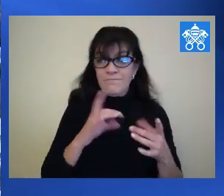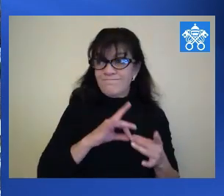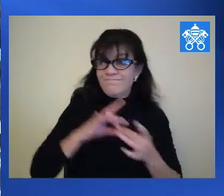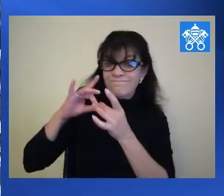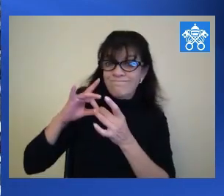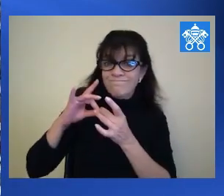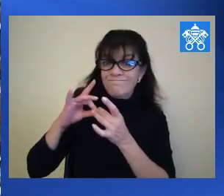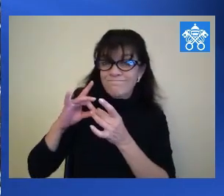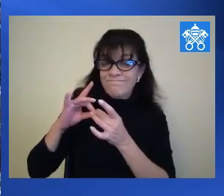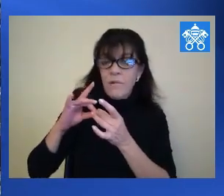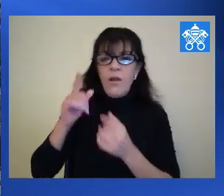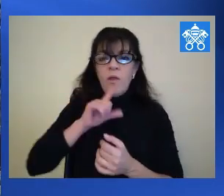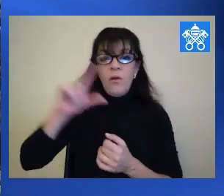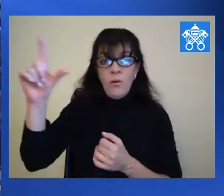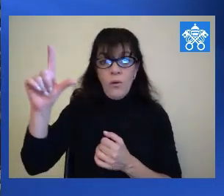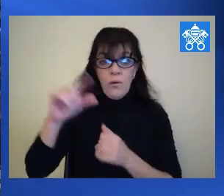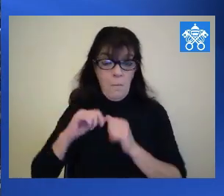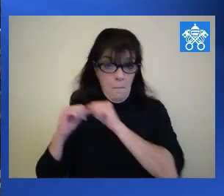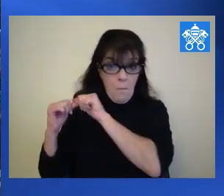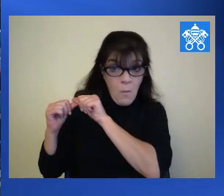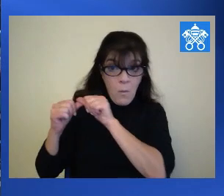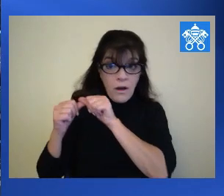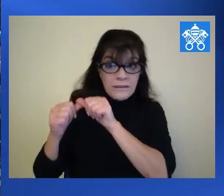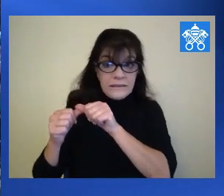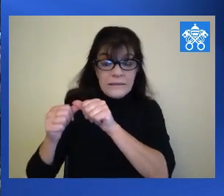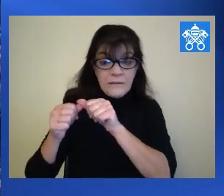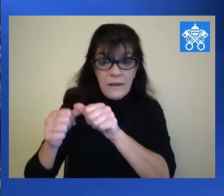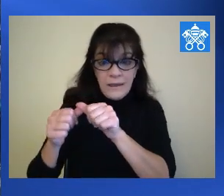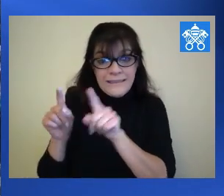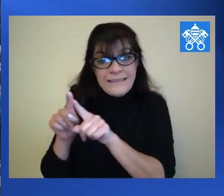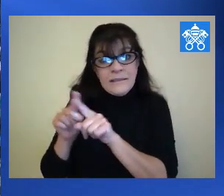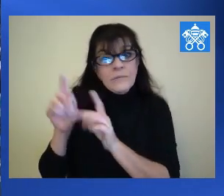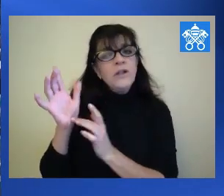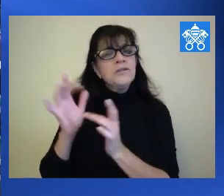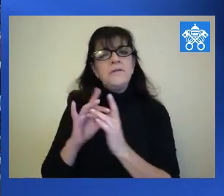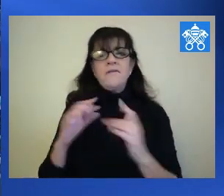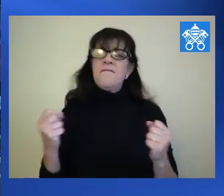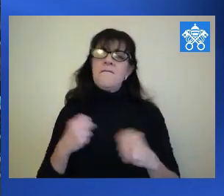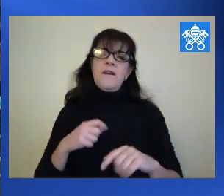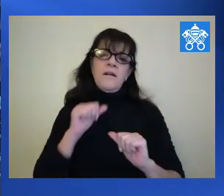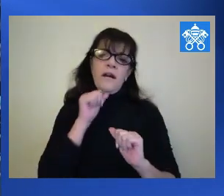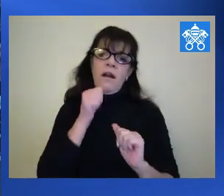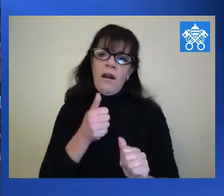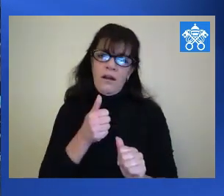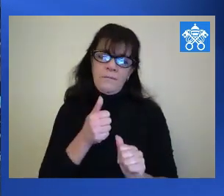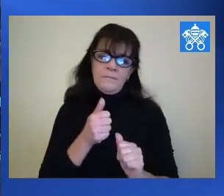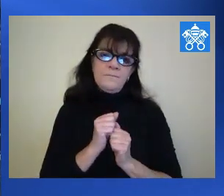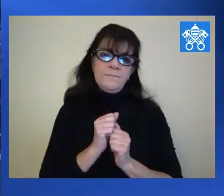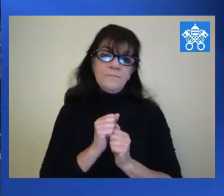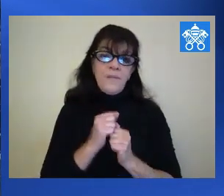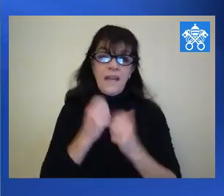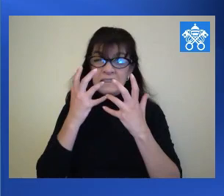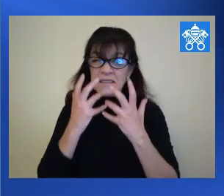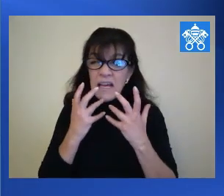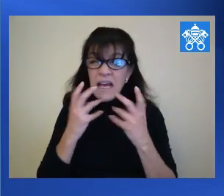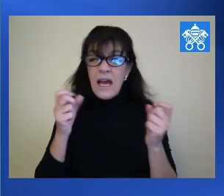steadfast in the Lord? If we persevere, as Jesus reminds us today, we have nothing to fear, even